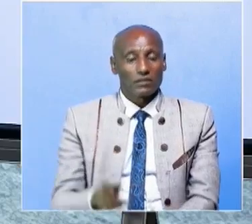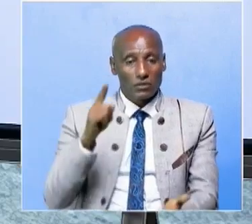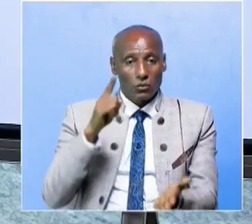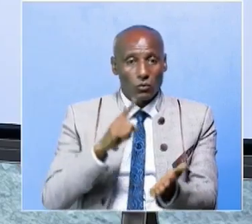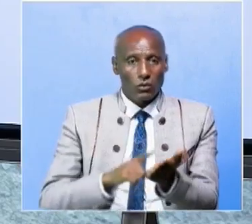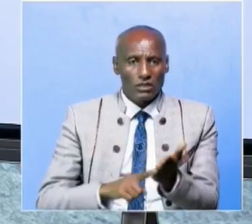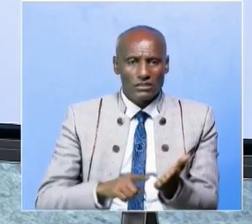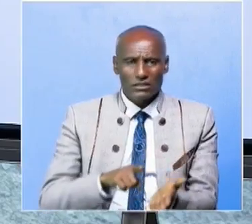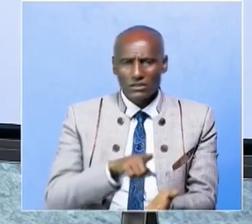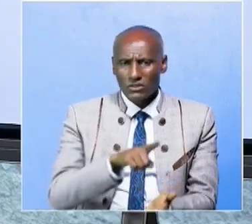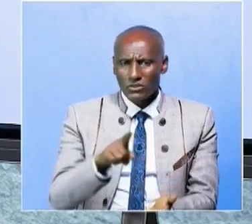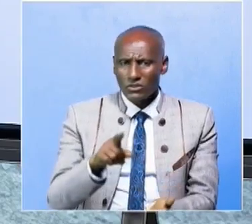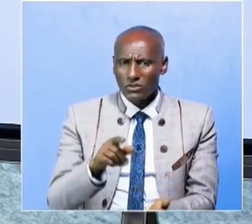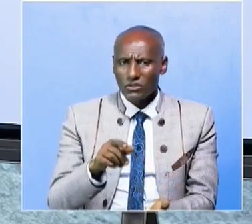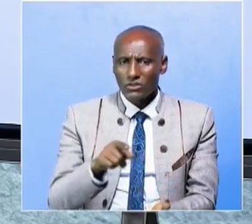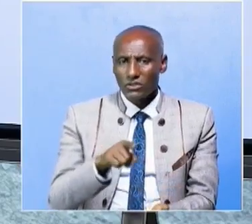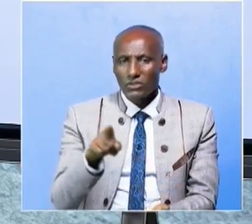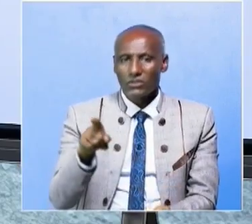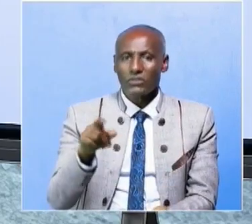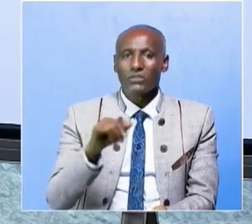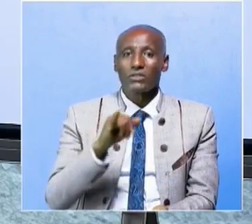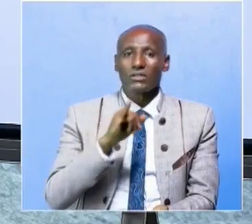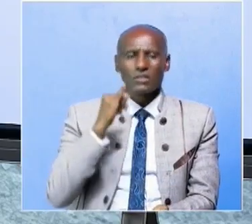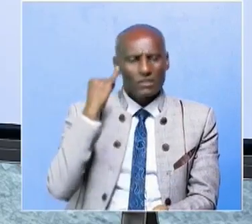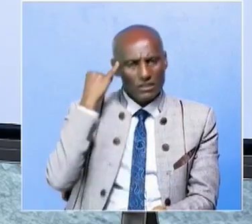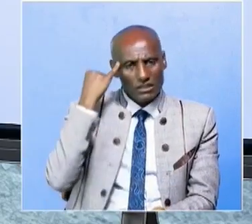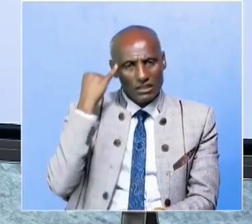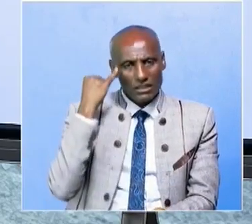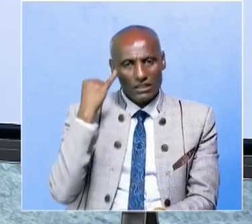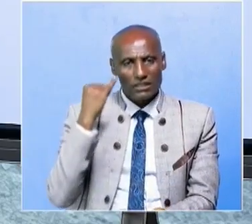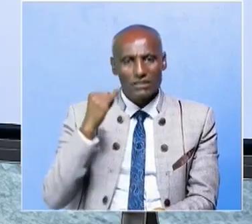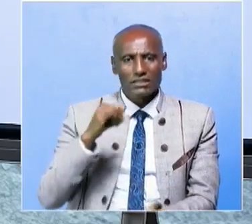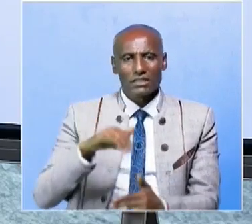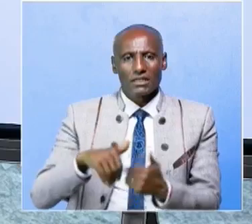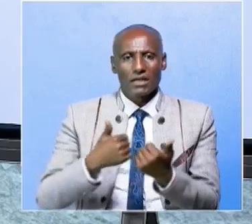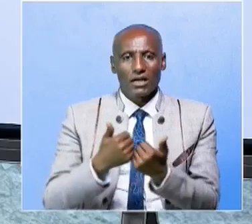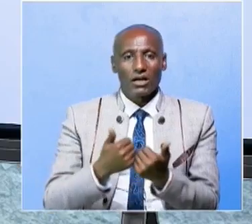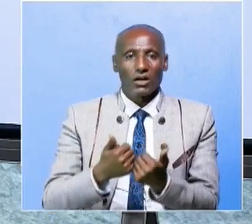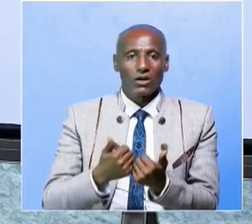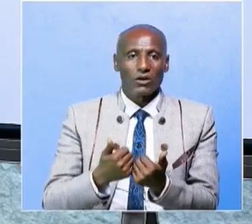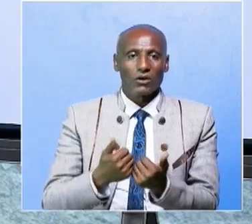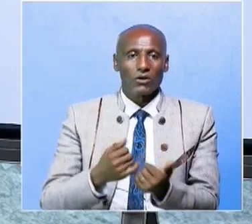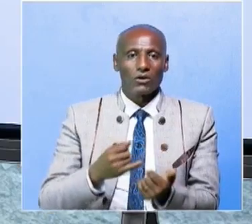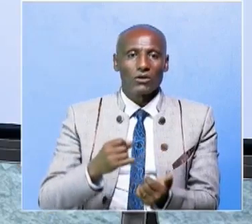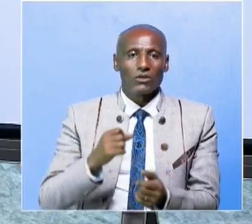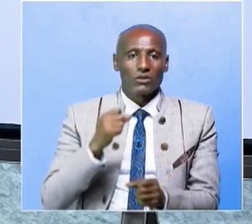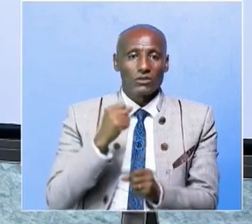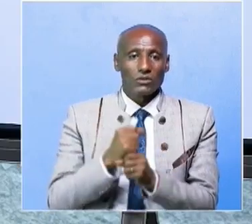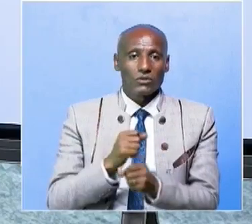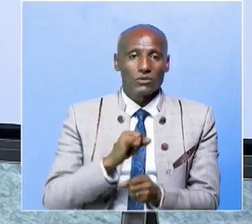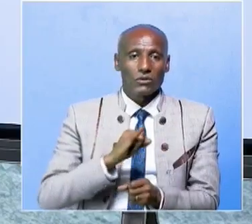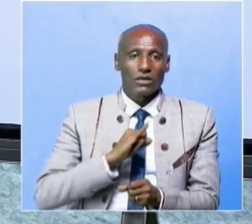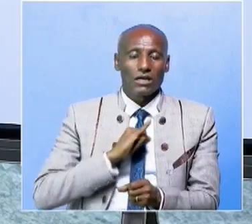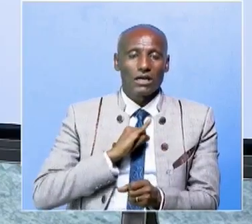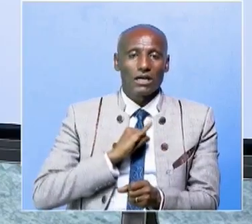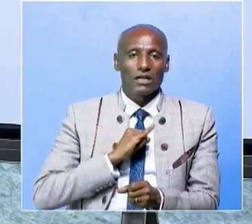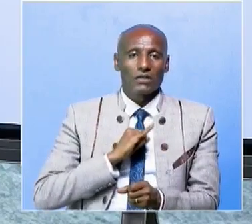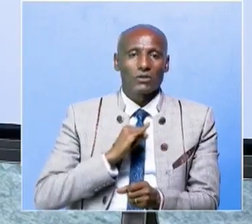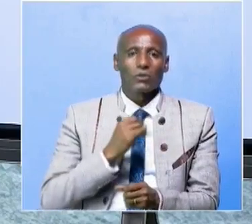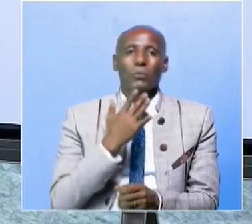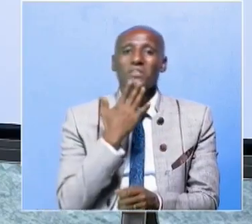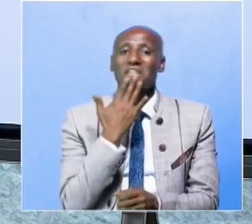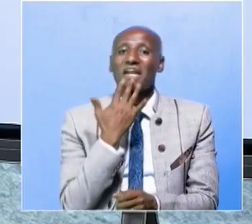Is this, how do I proceed to painting my home? What color should I